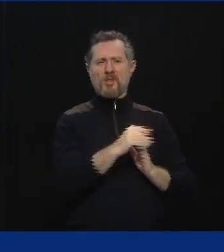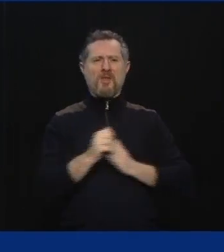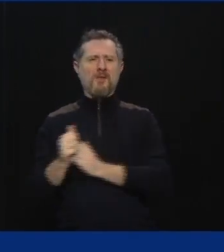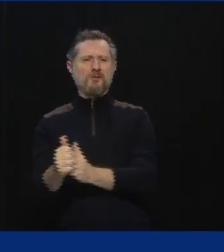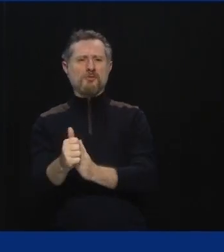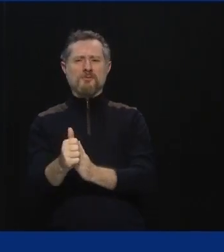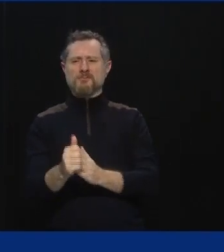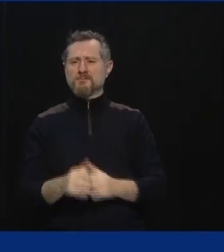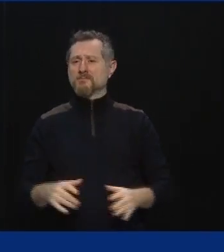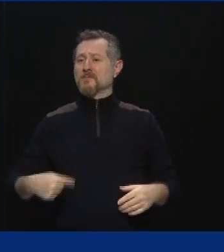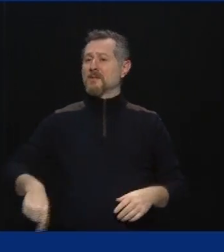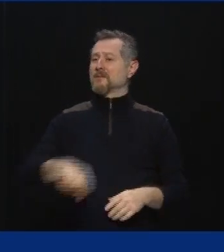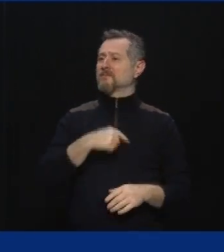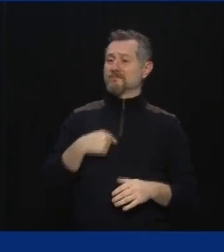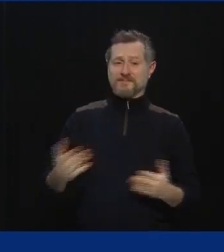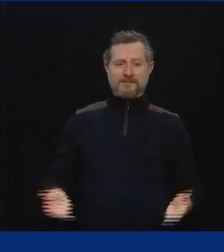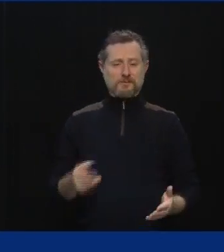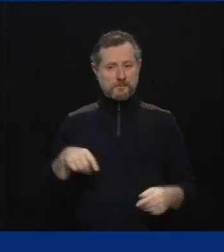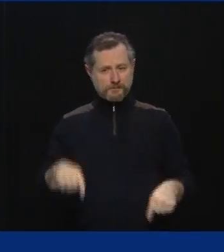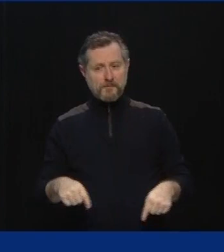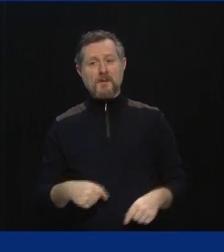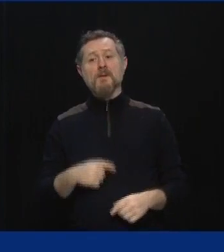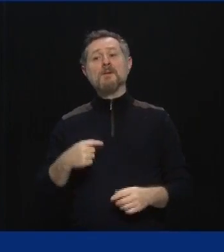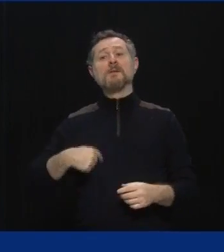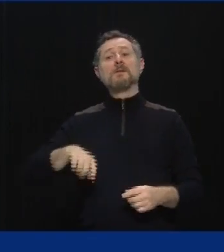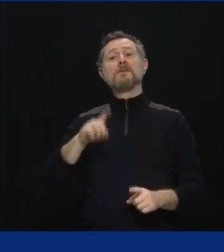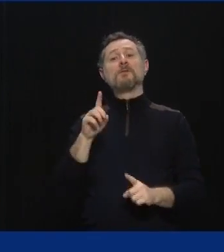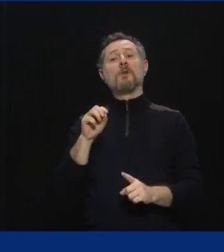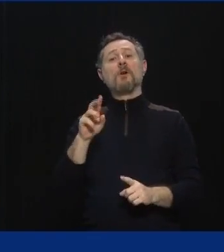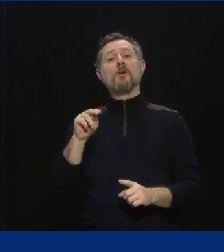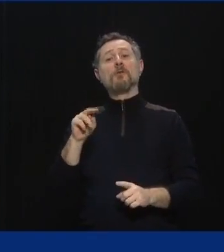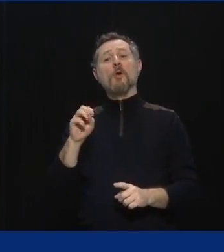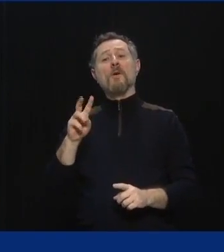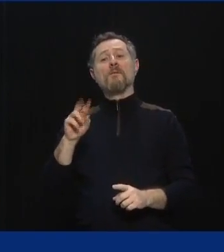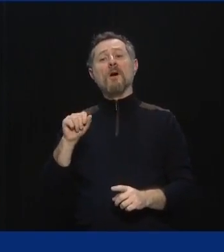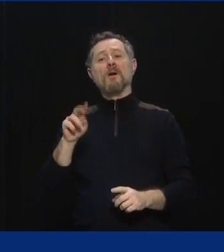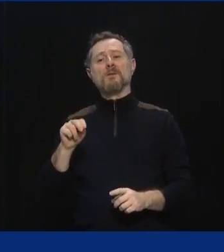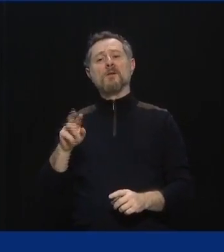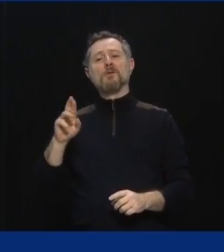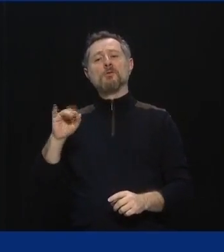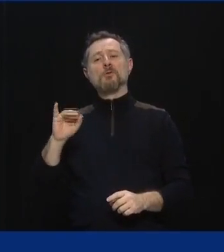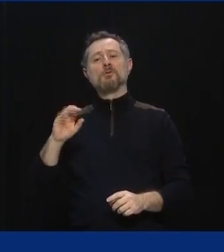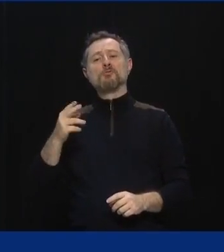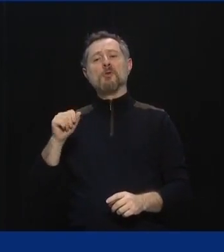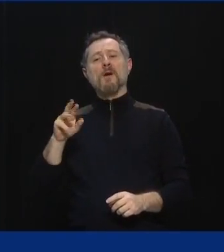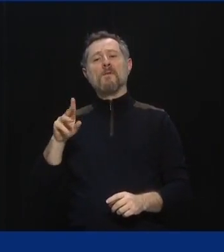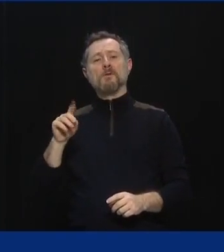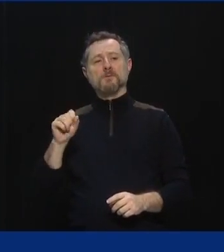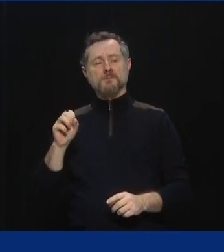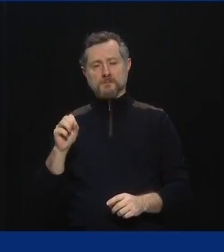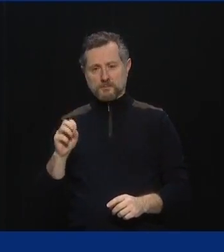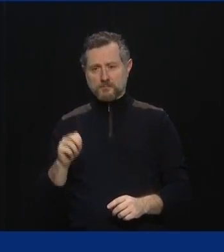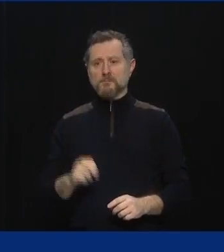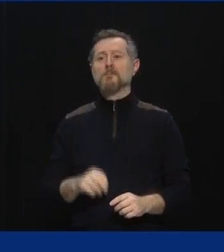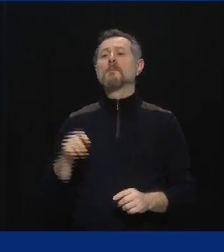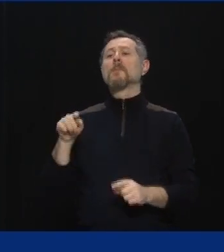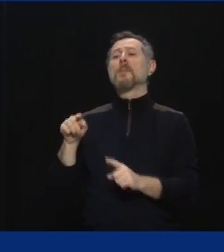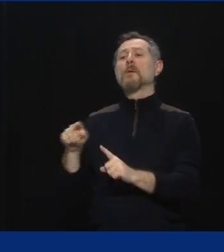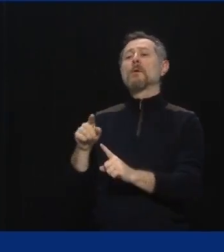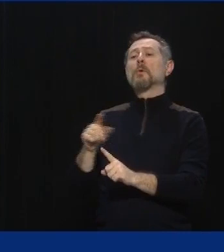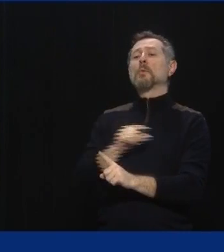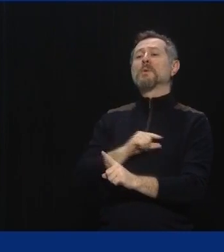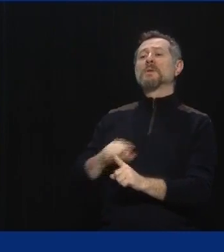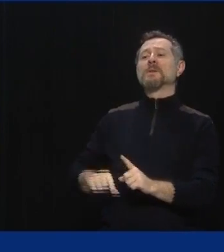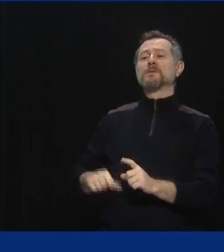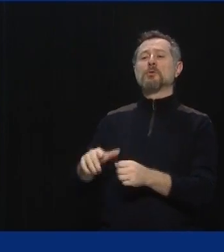nation. And Donovan Richards, someone who's become a great friend of mine, our I'm calling BP affectionately, but our Queensborough president. He